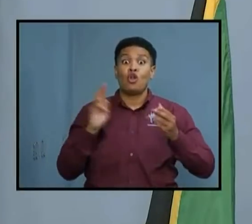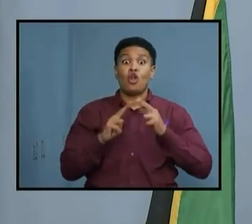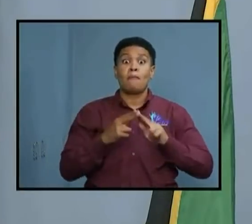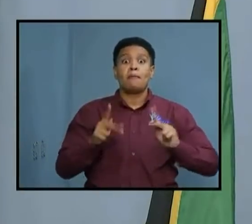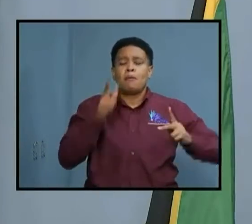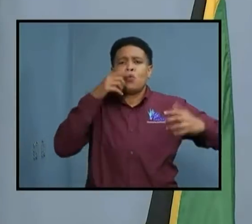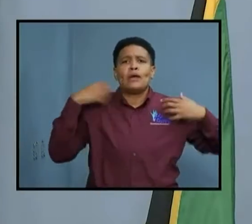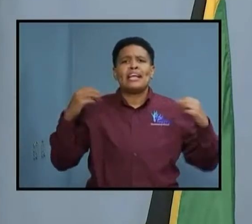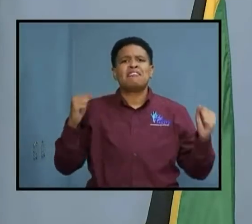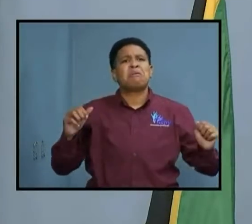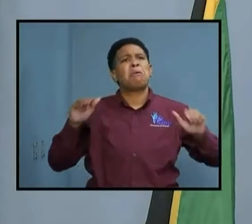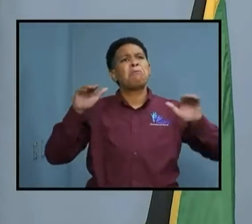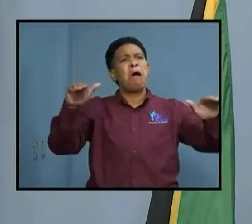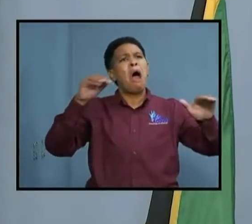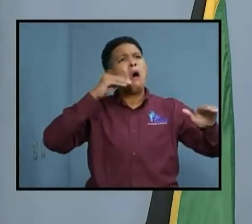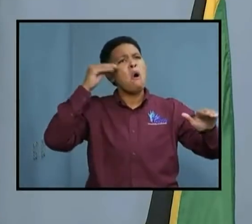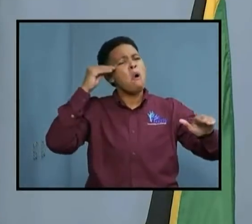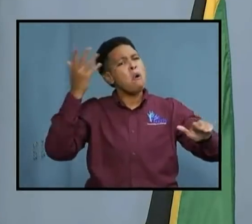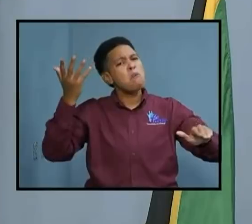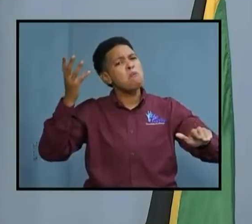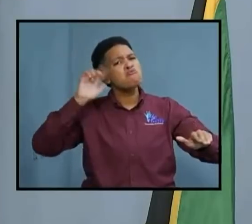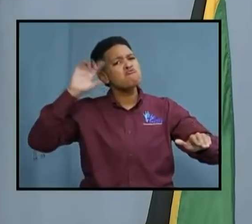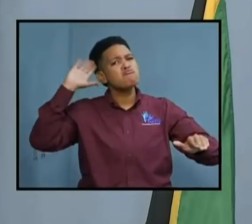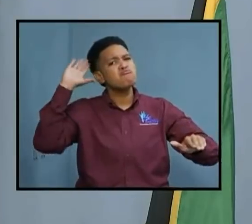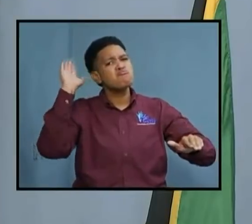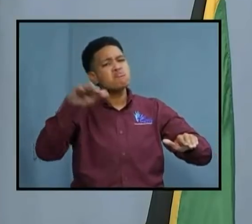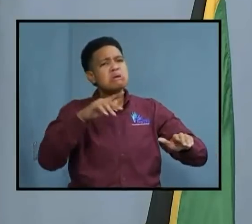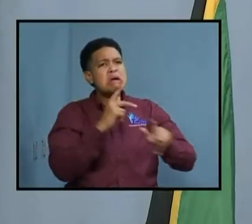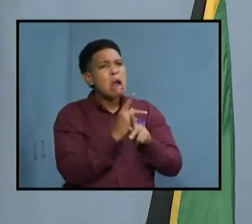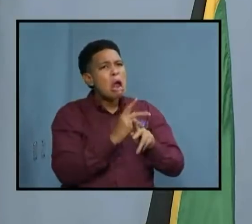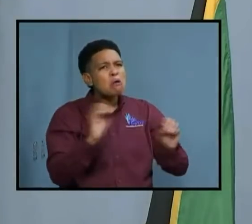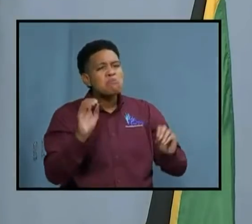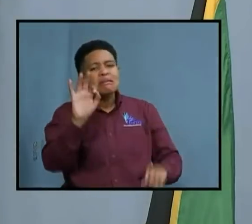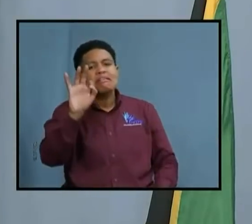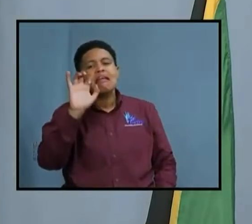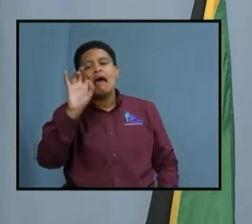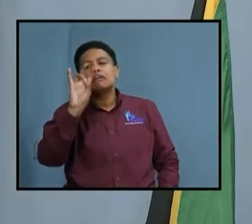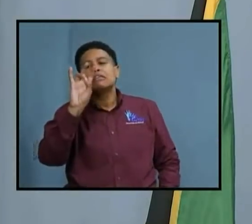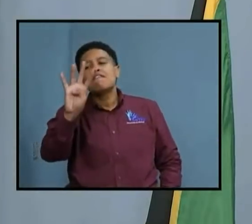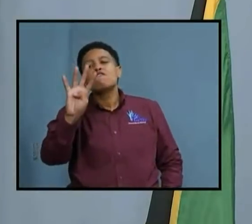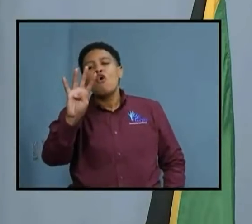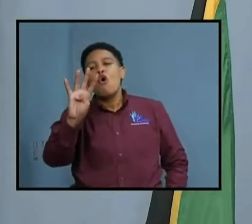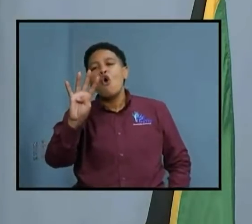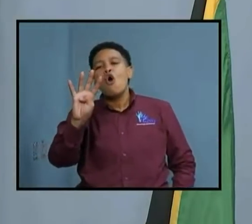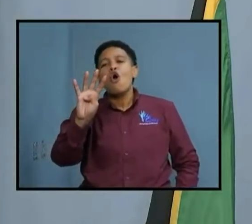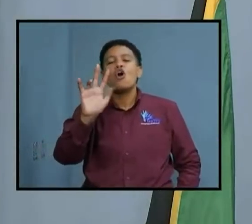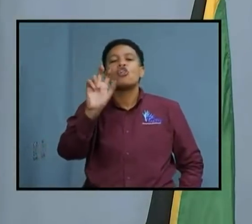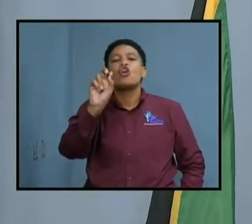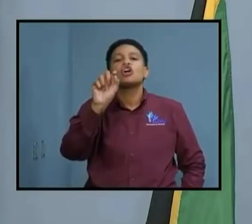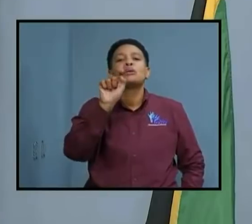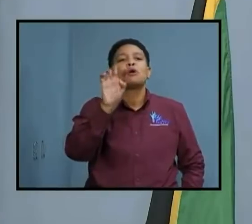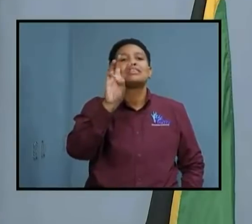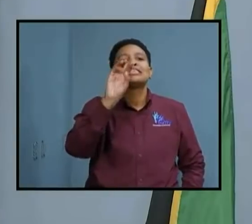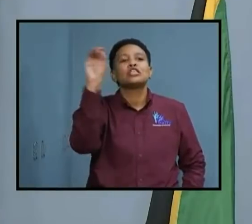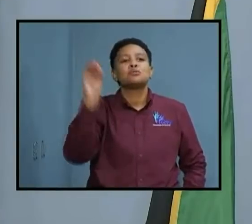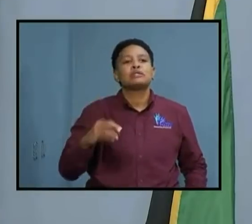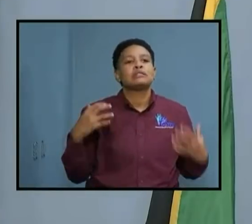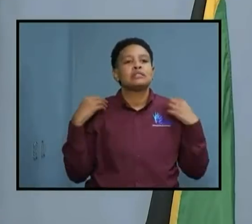who have recovered and have been released from care to 974, that is